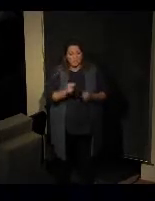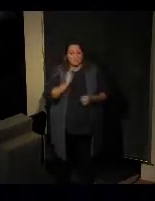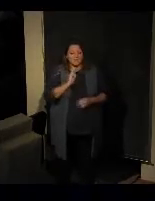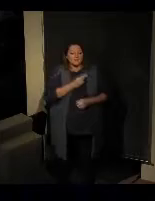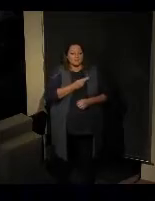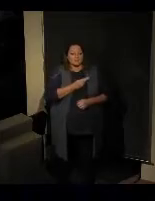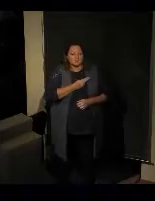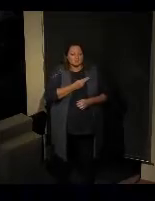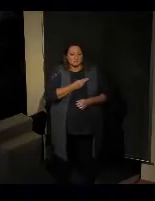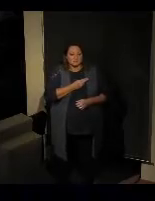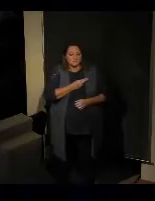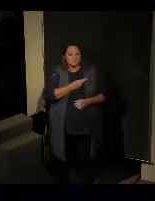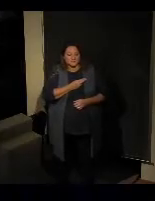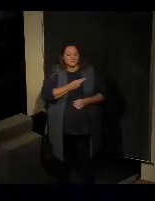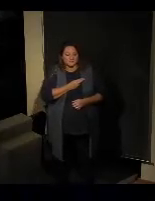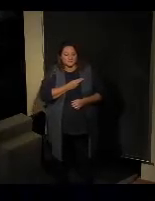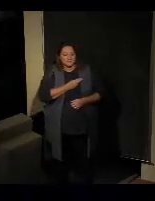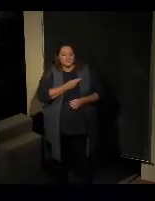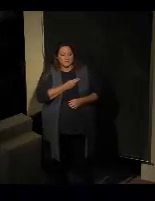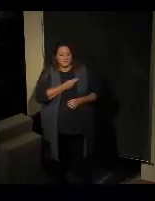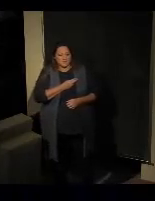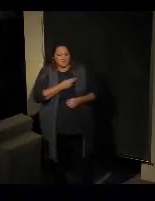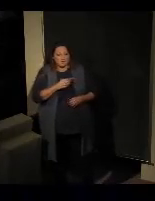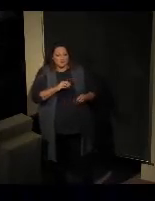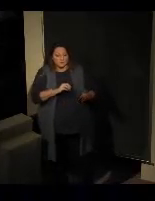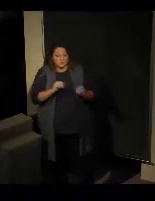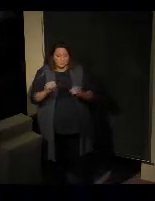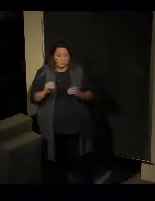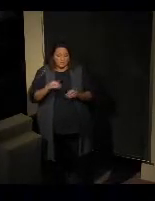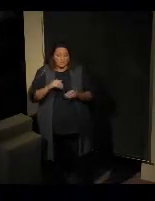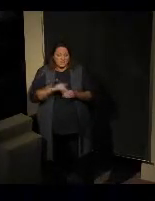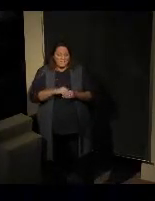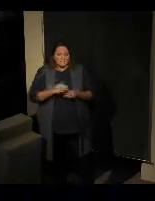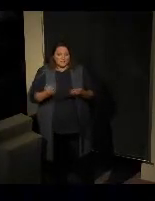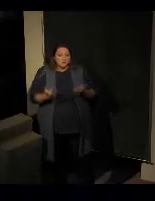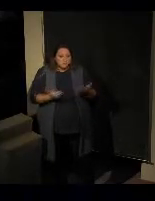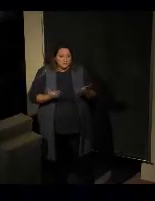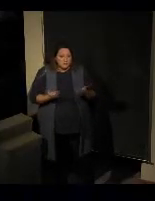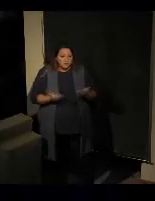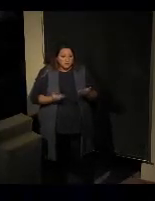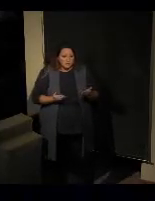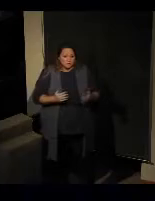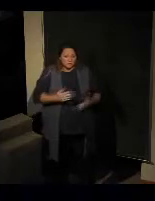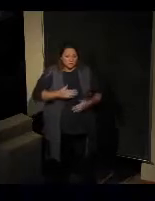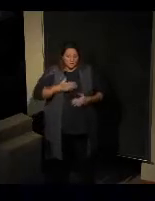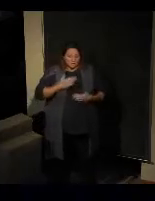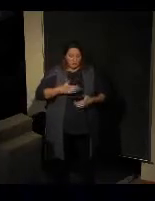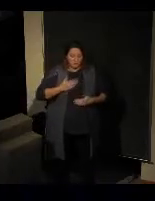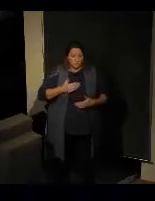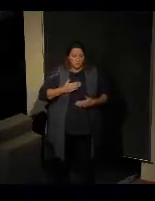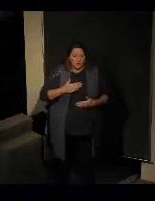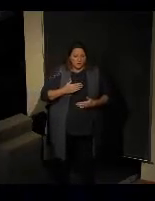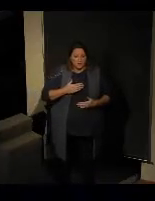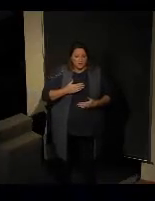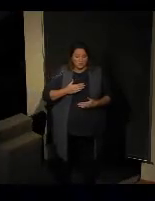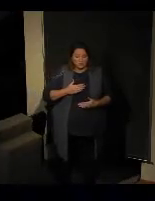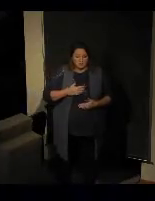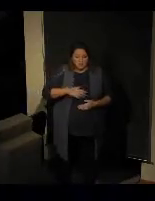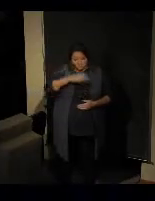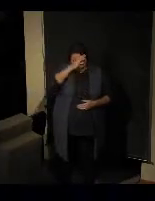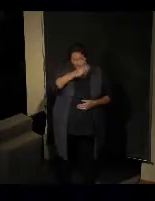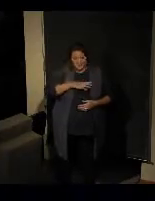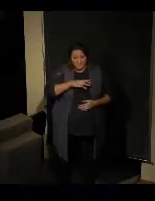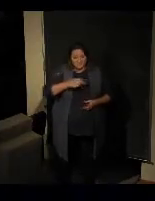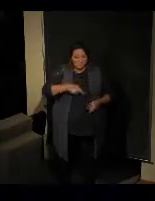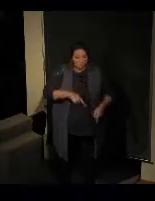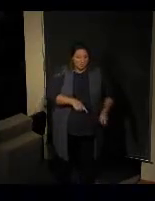with us. And so we're going to move into this service because the young one is going to head out and actually go speak not